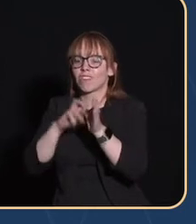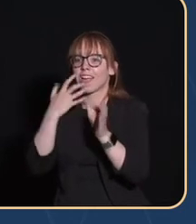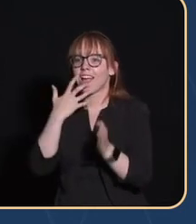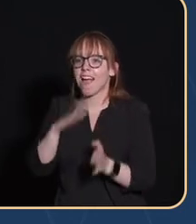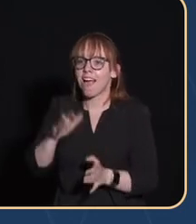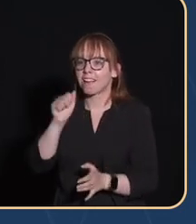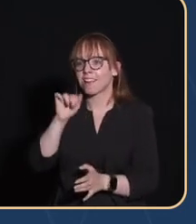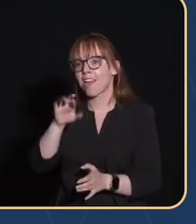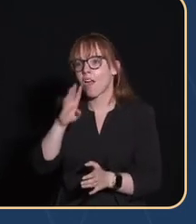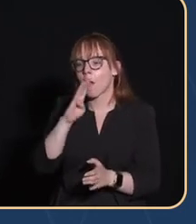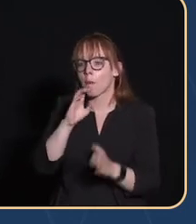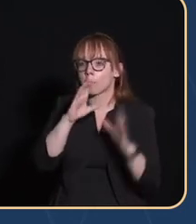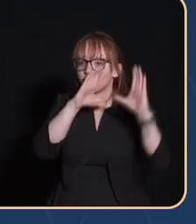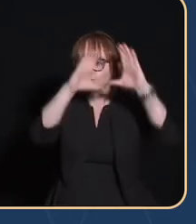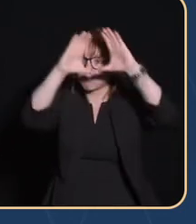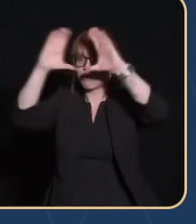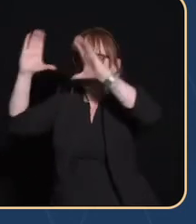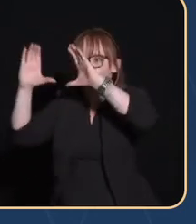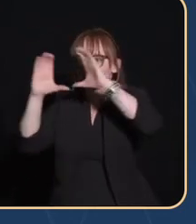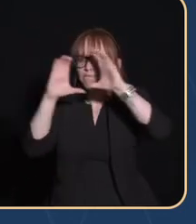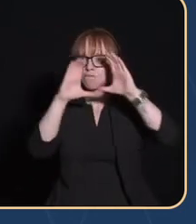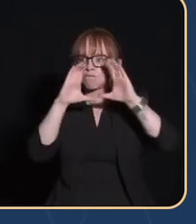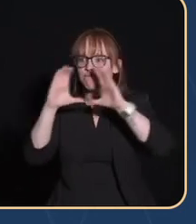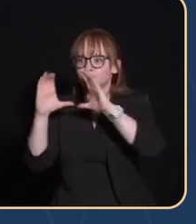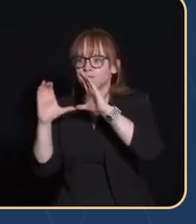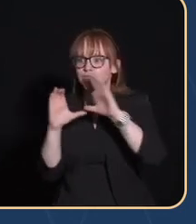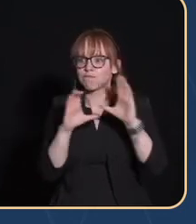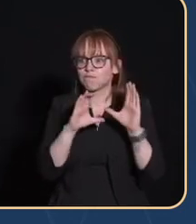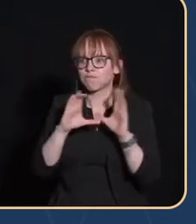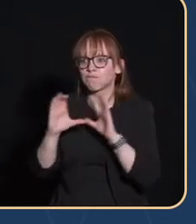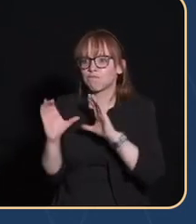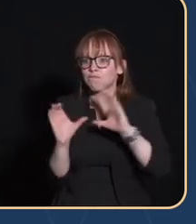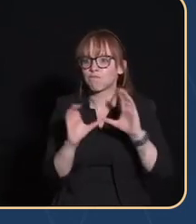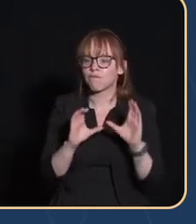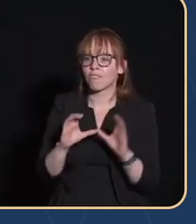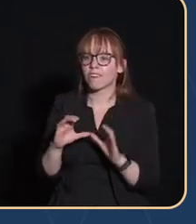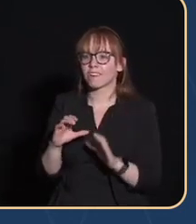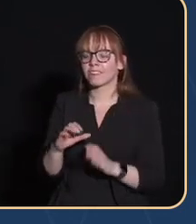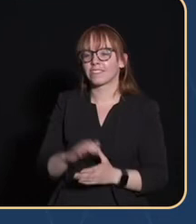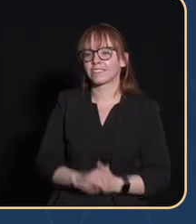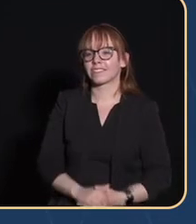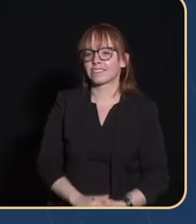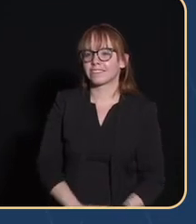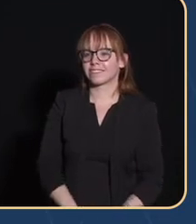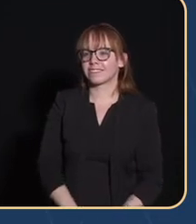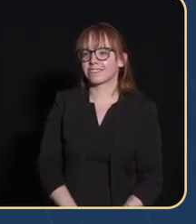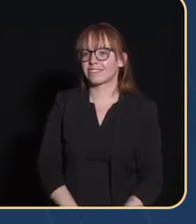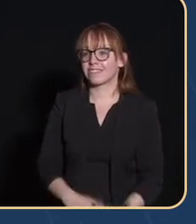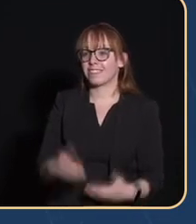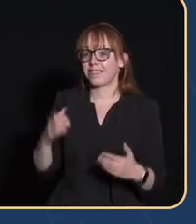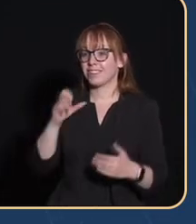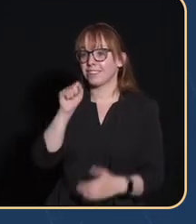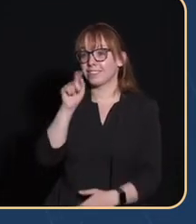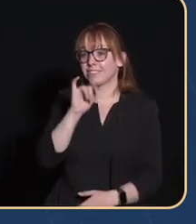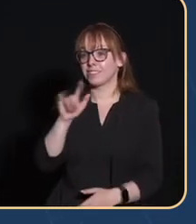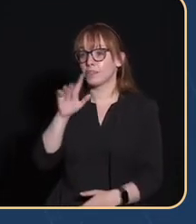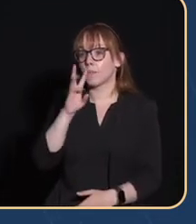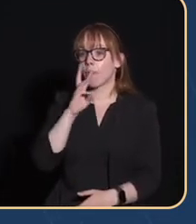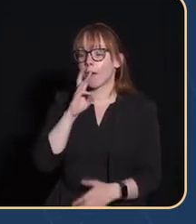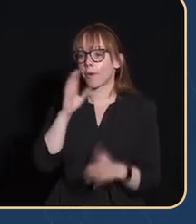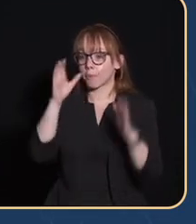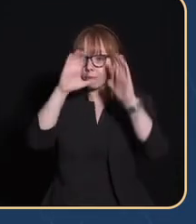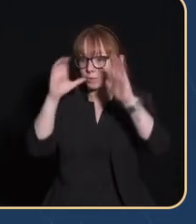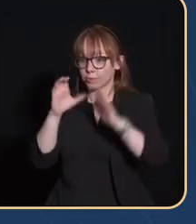over the St. Croix River Valley. We have there's the St. Croix Stillwater Balloon Company has been around